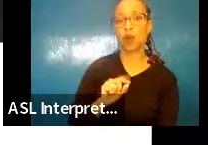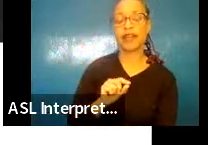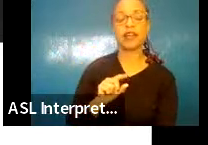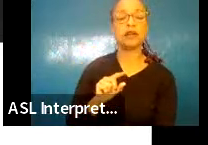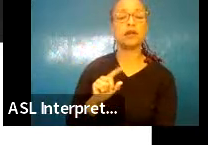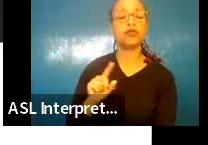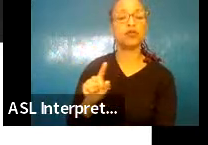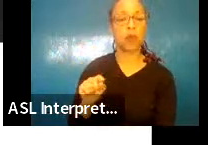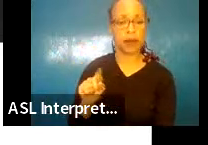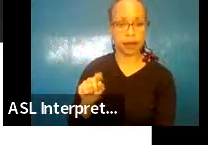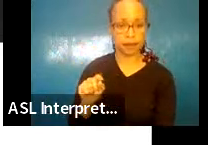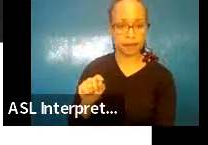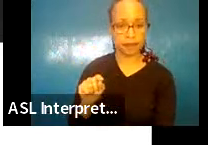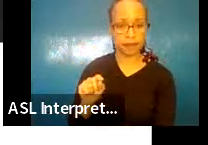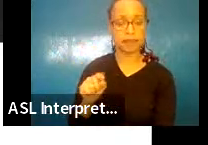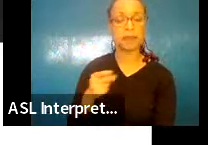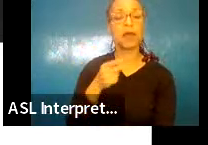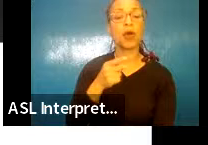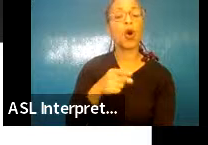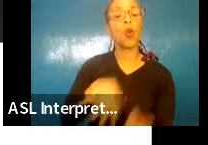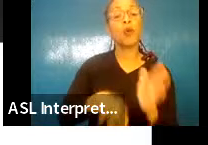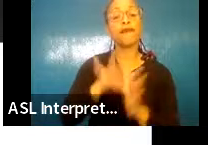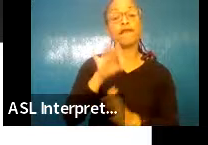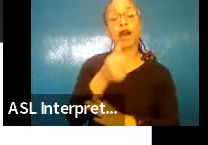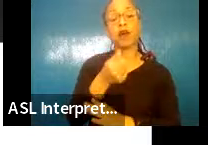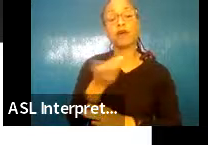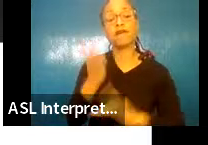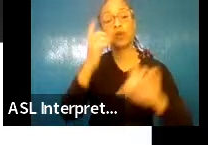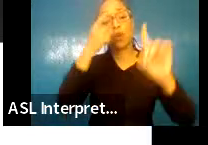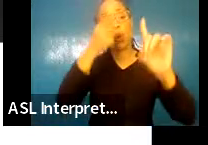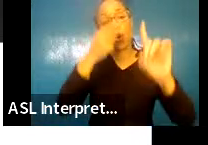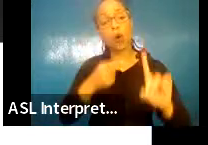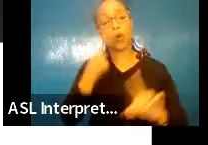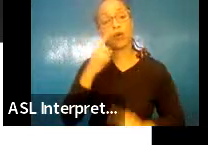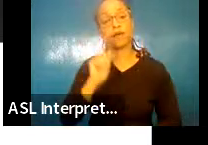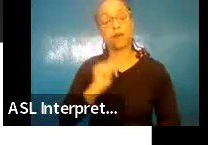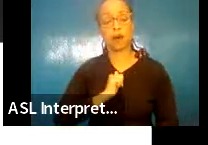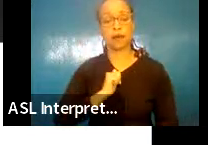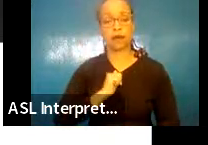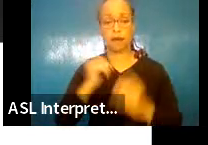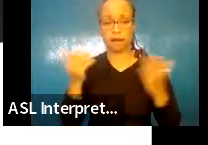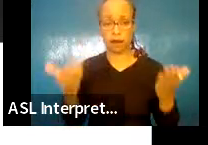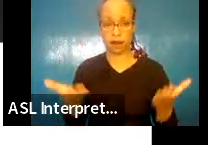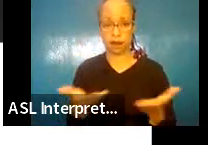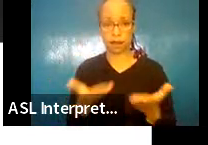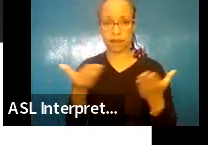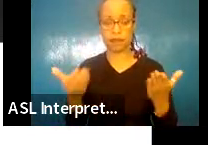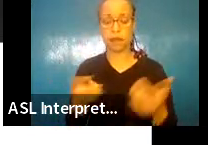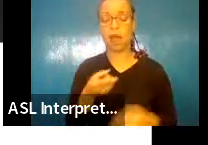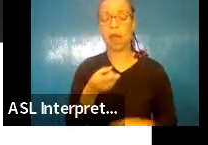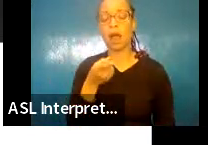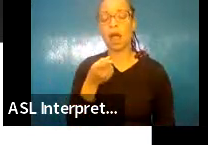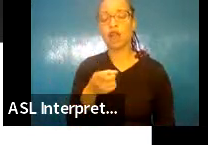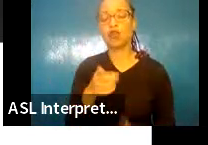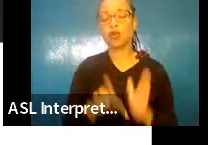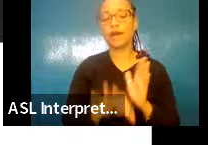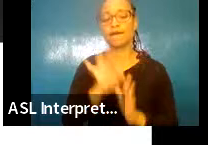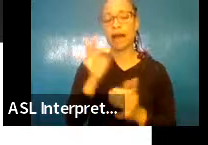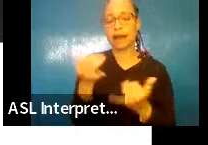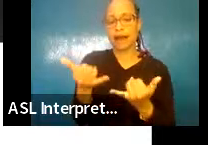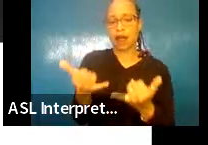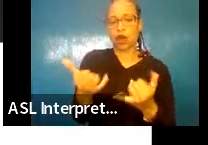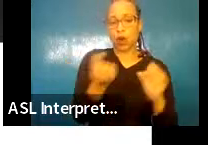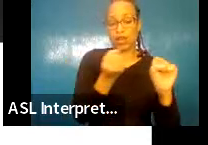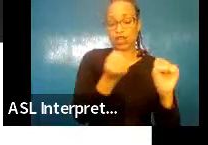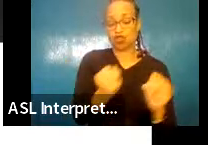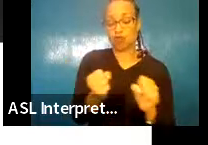along the way we identified a few goals for ourselves here, and you can find our current strategy